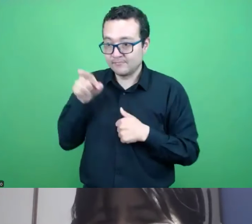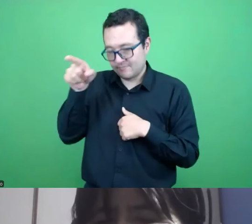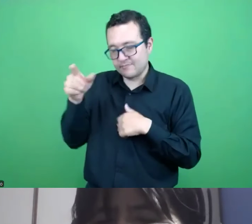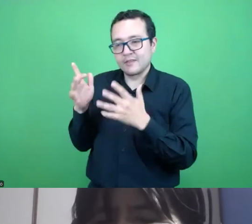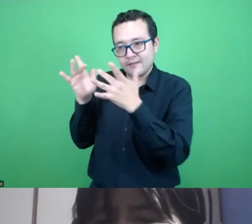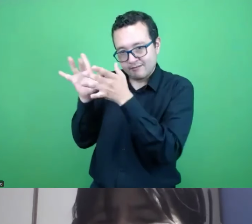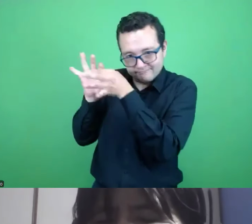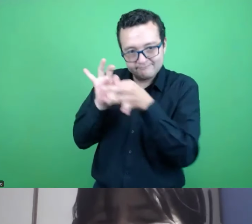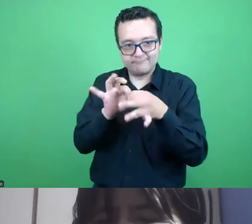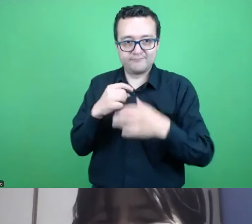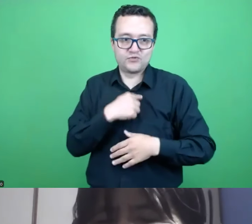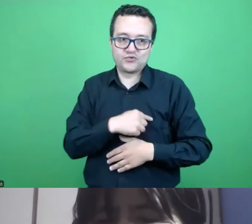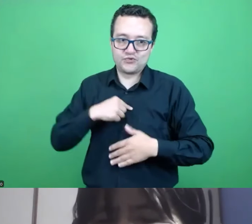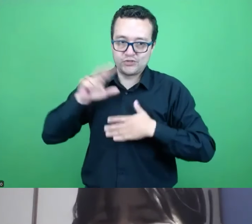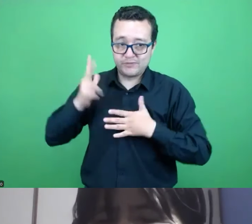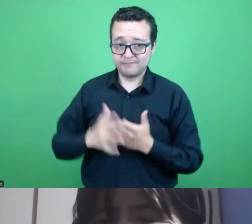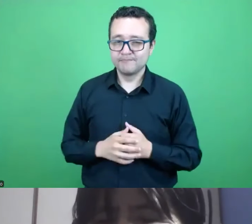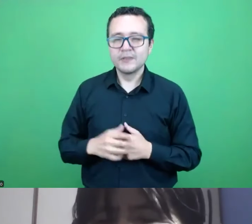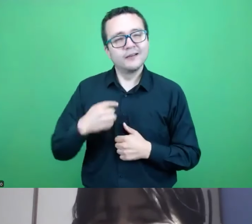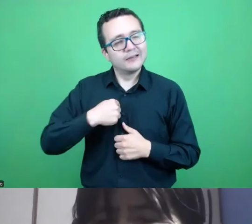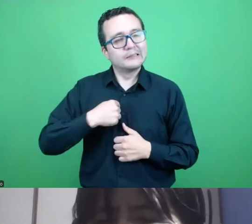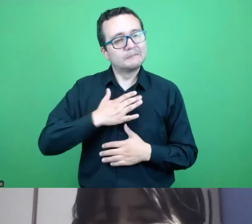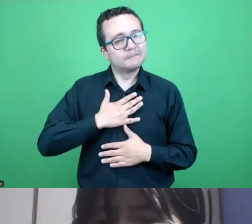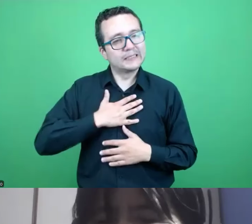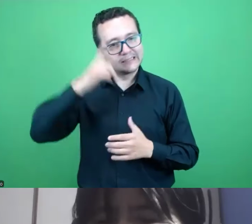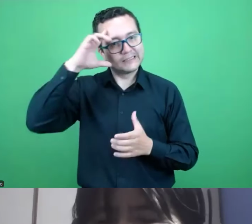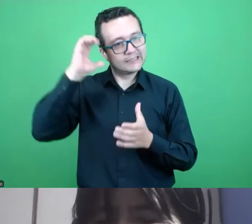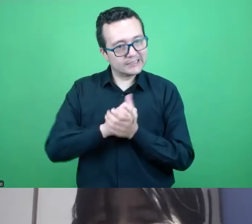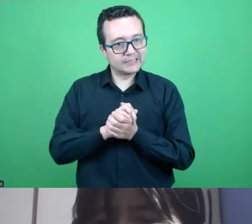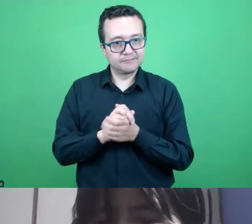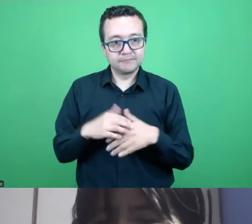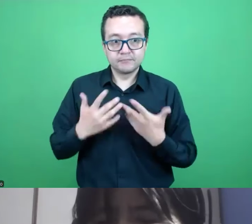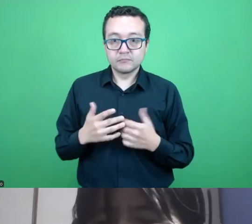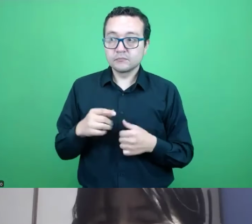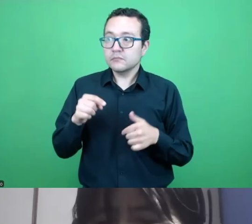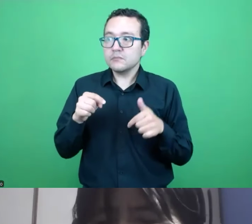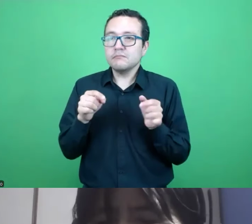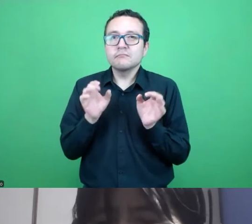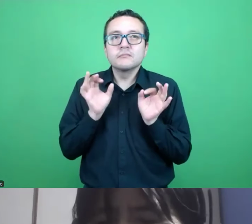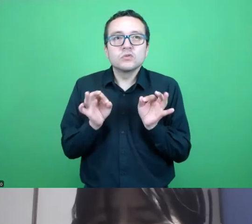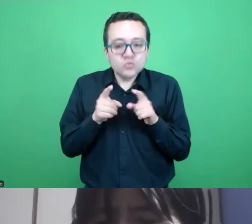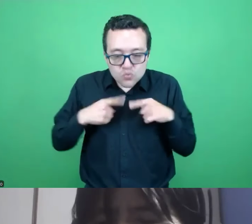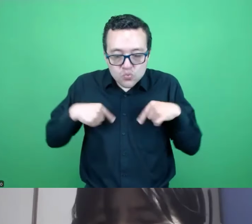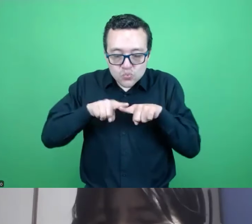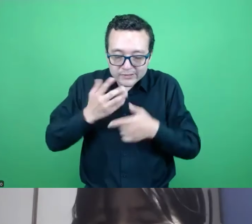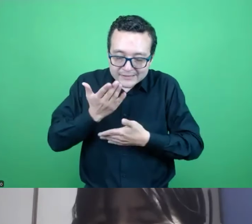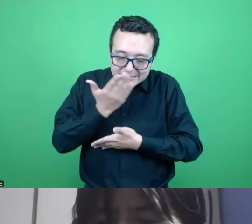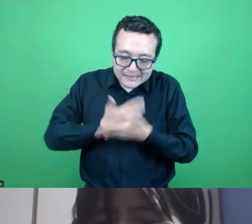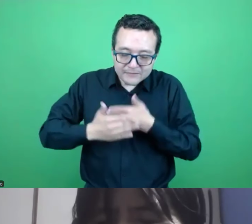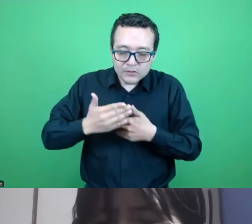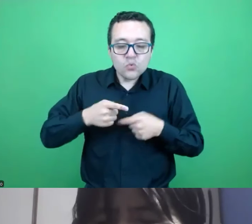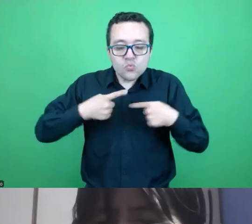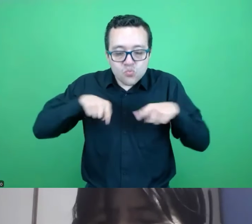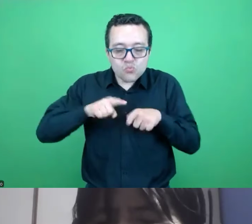advokasi we bersama know sehingga exact barrier itu situations of bisa our own country apa when it namanya comes to the terminimalisir dan uh, GDS bisa membantu hal minimize